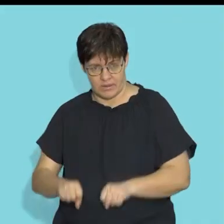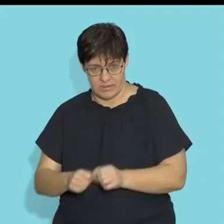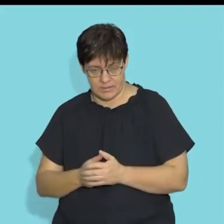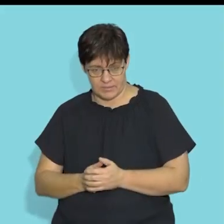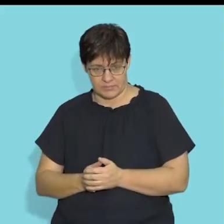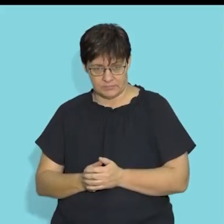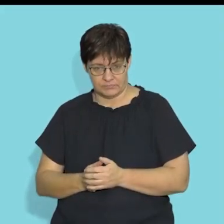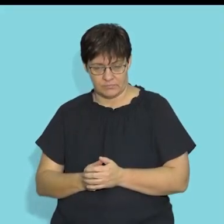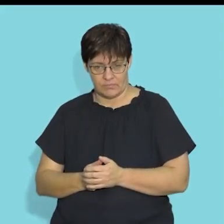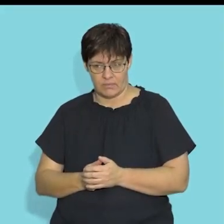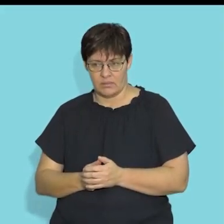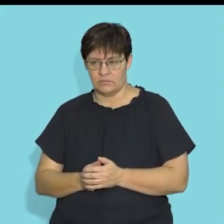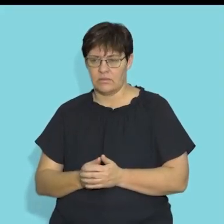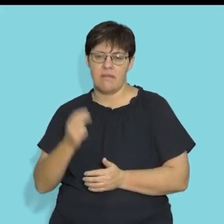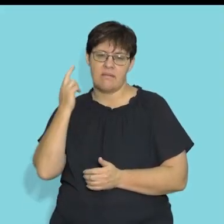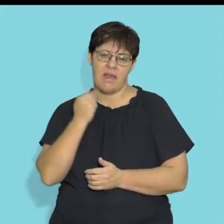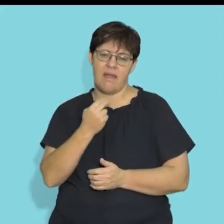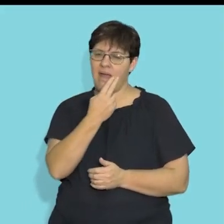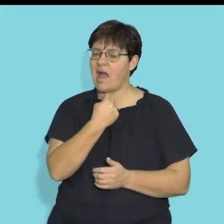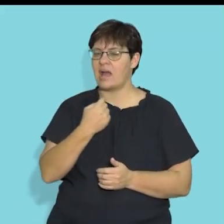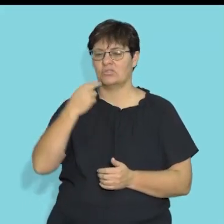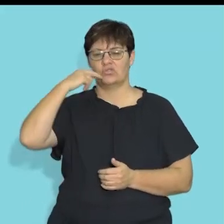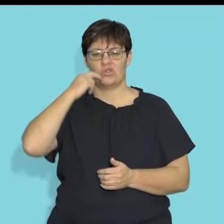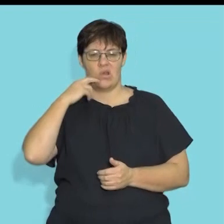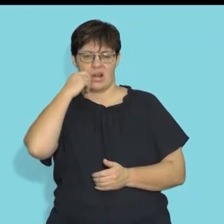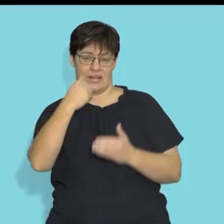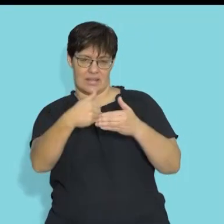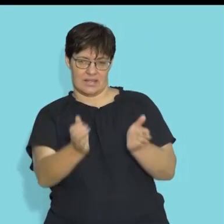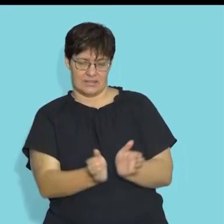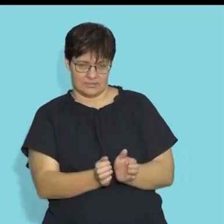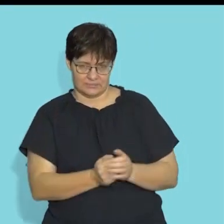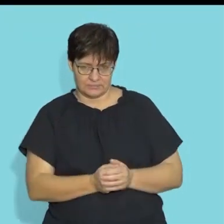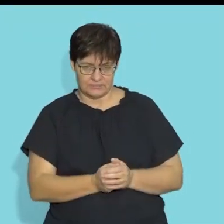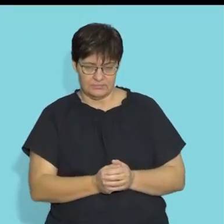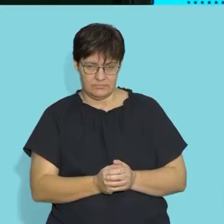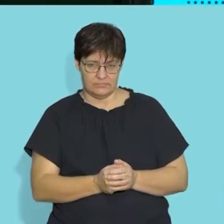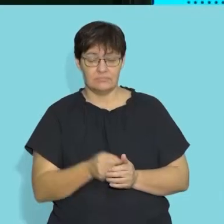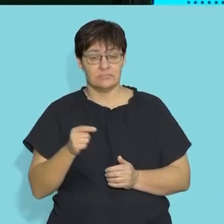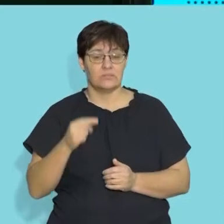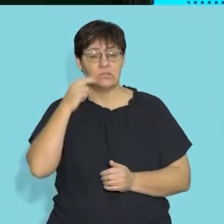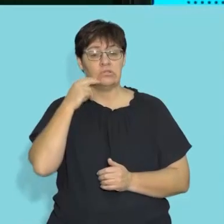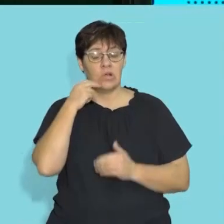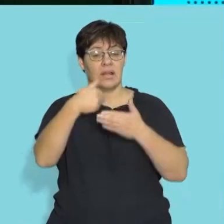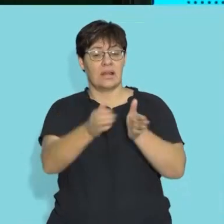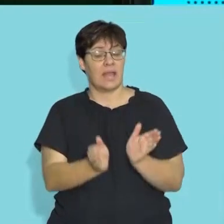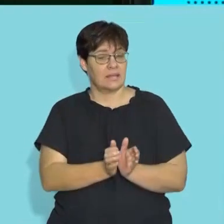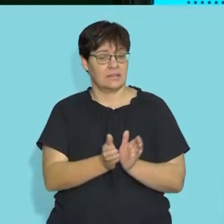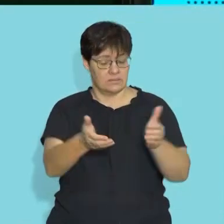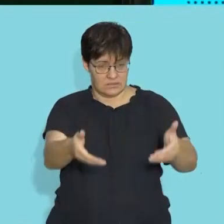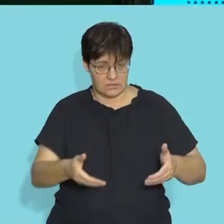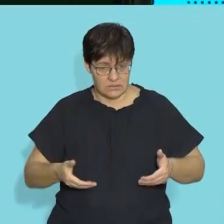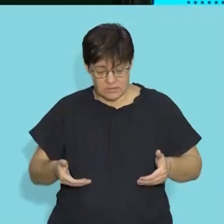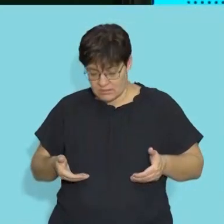baking tray to bake a lovely chocolate cake. Now, my question is, when that chocolate cake comes out of